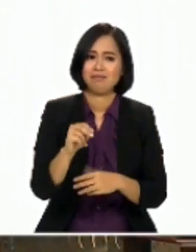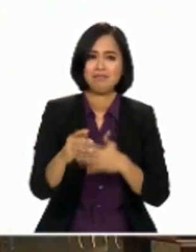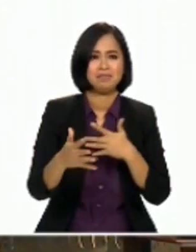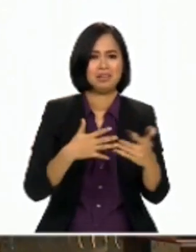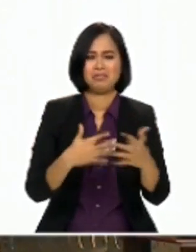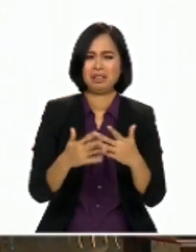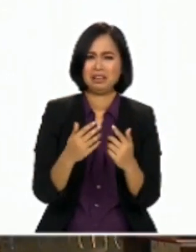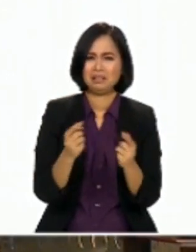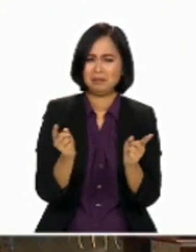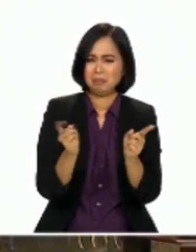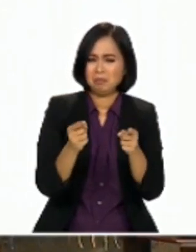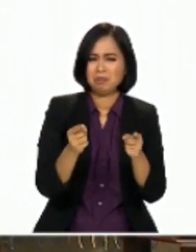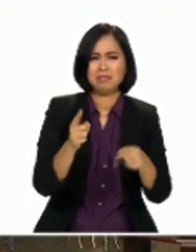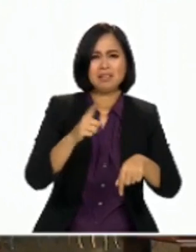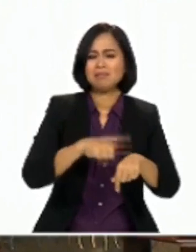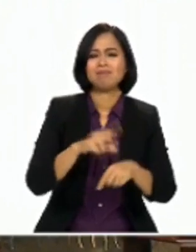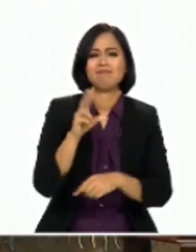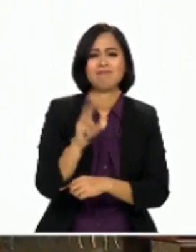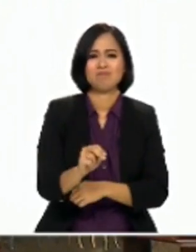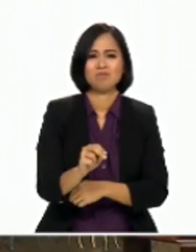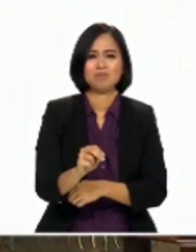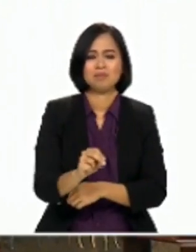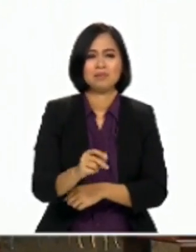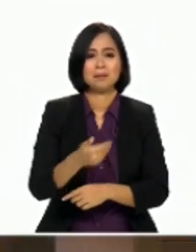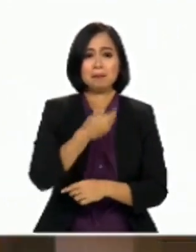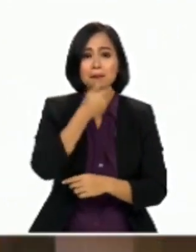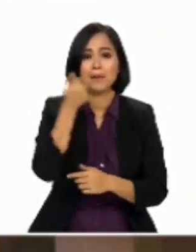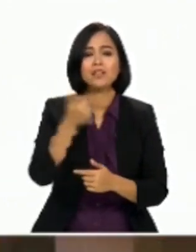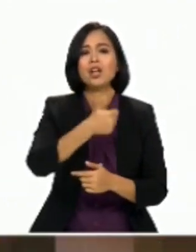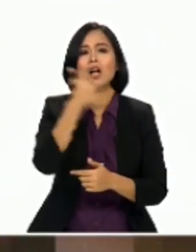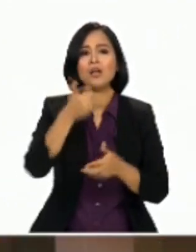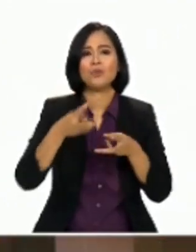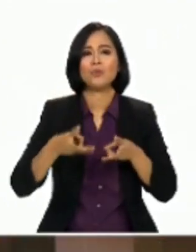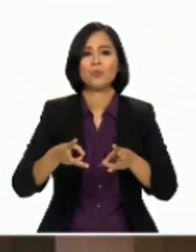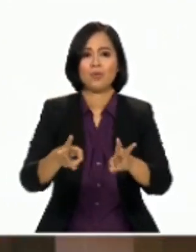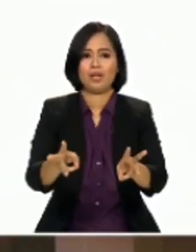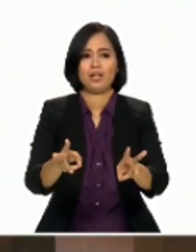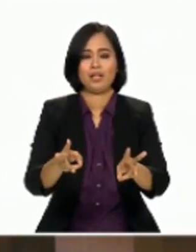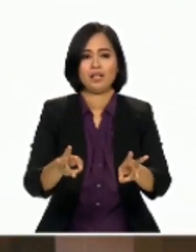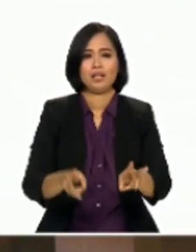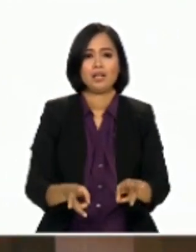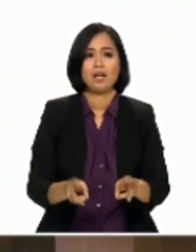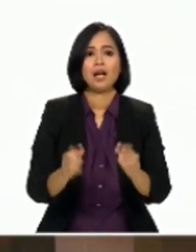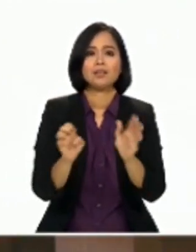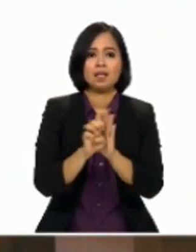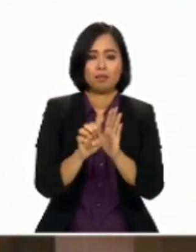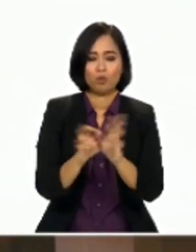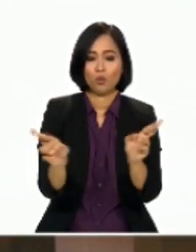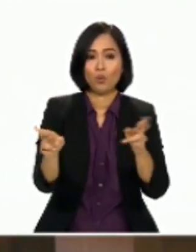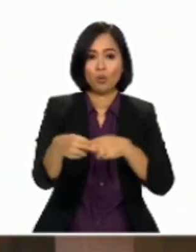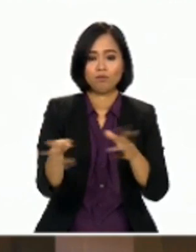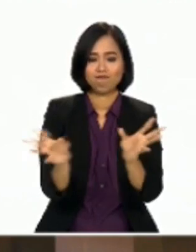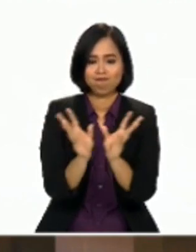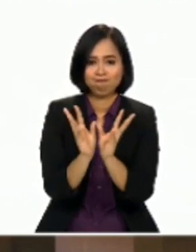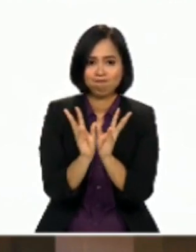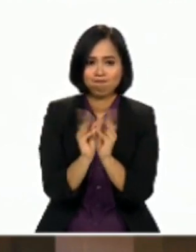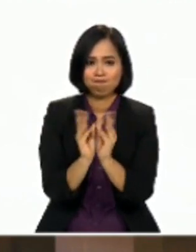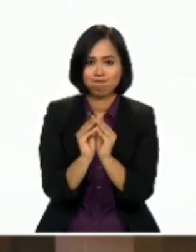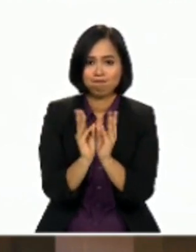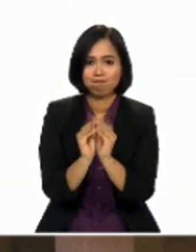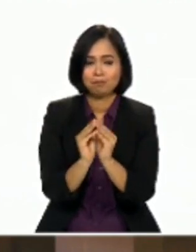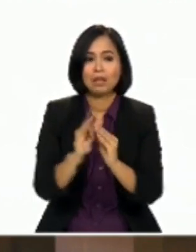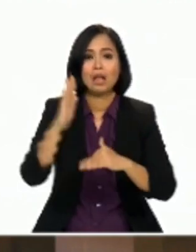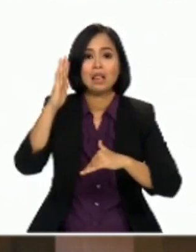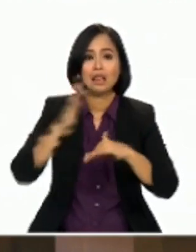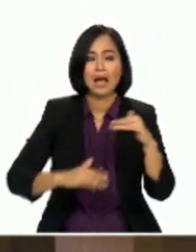out. More and better results can be reached in the privacy of a conference room than in the